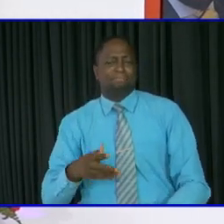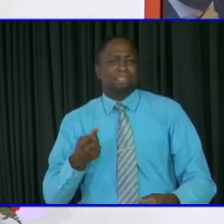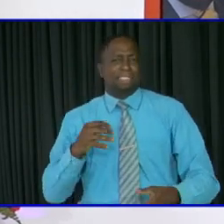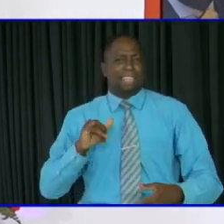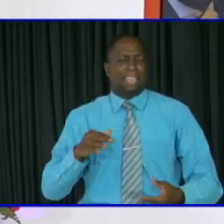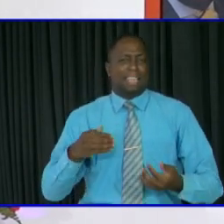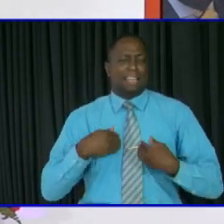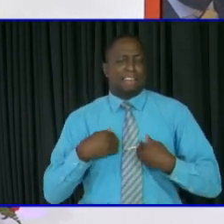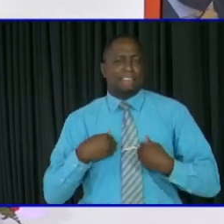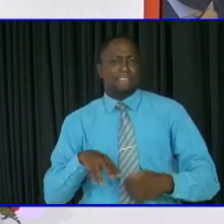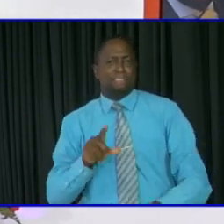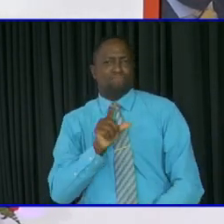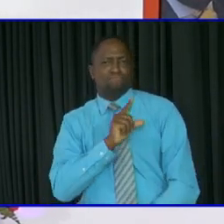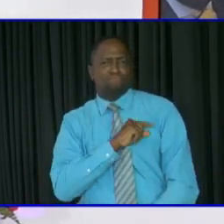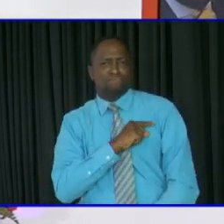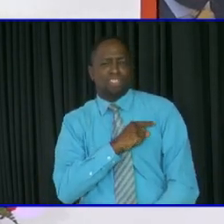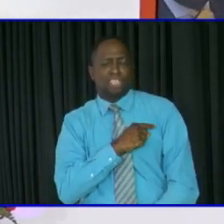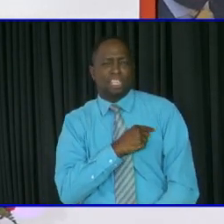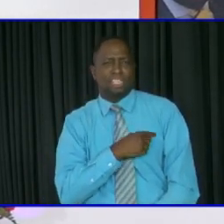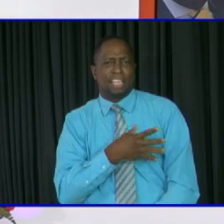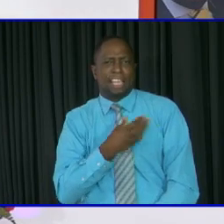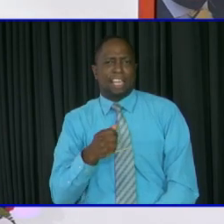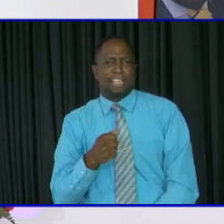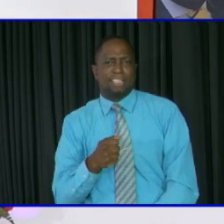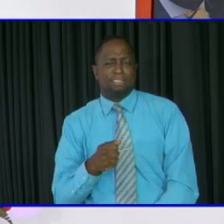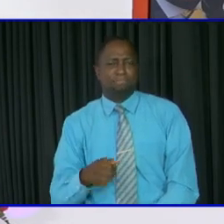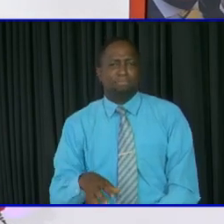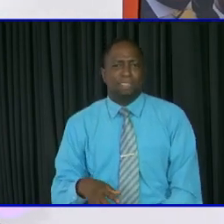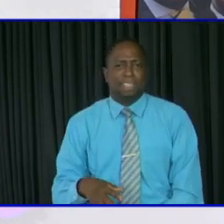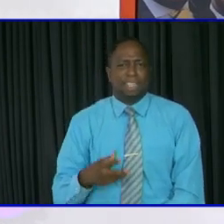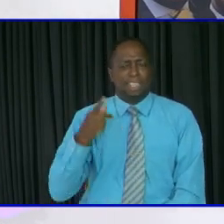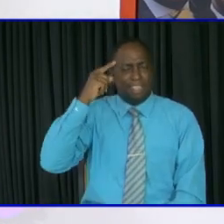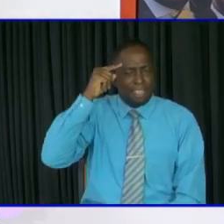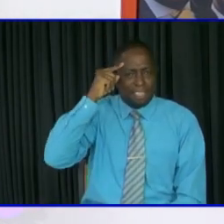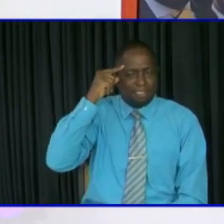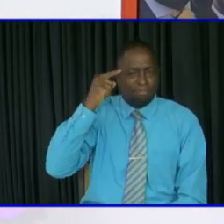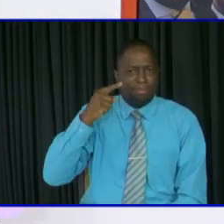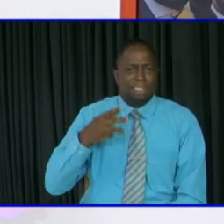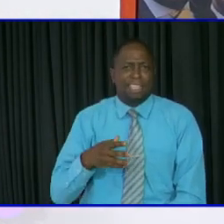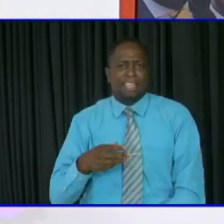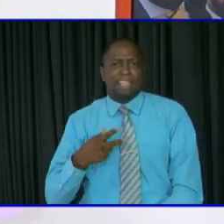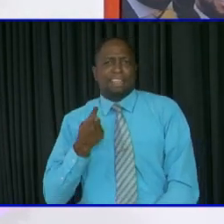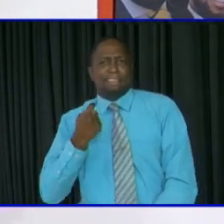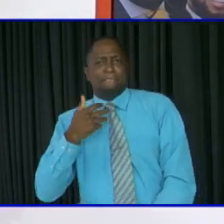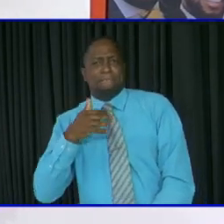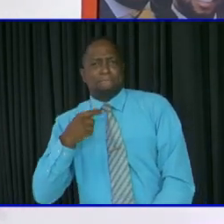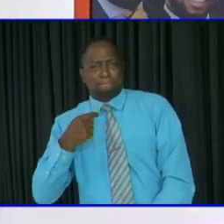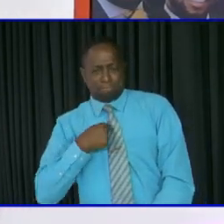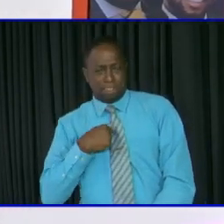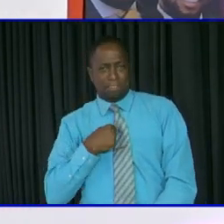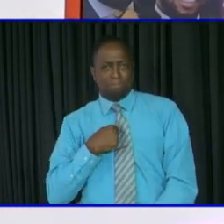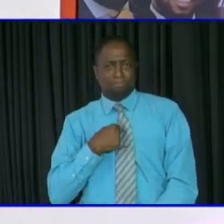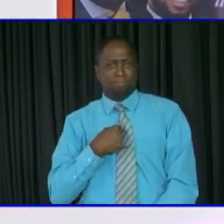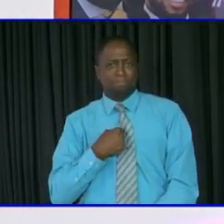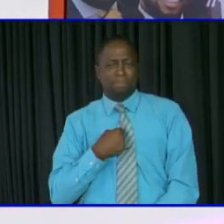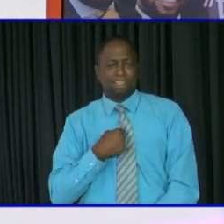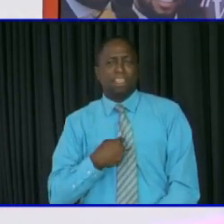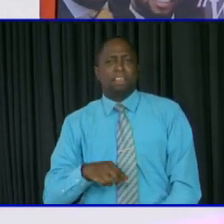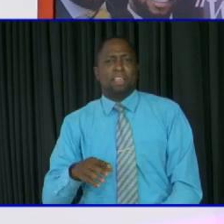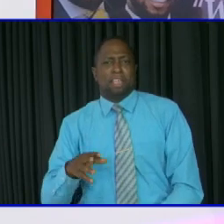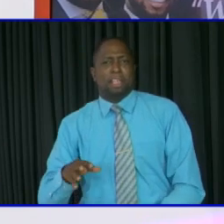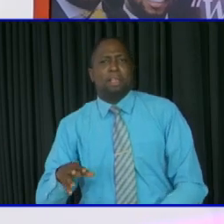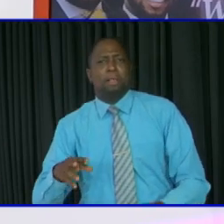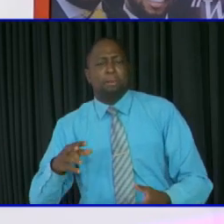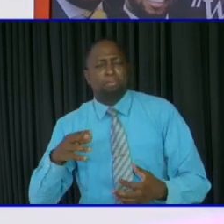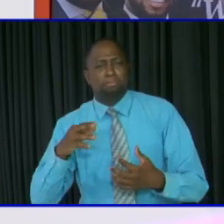necks. They seem to blame themselves to suggest that they are responsible for an